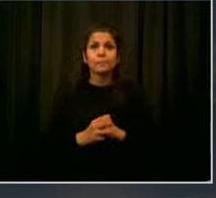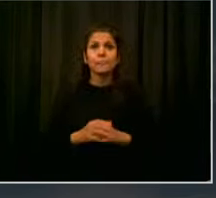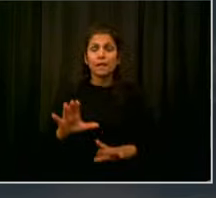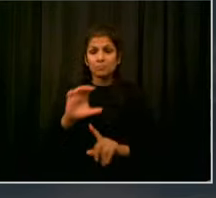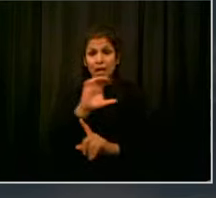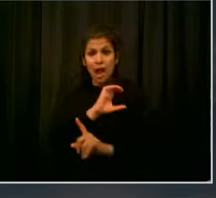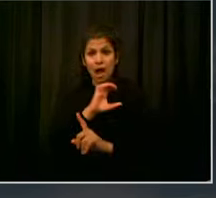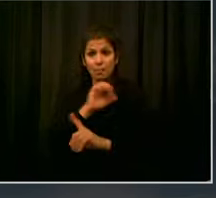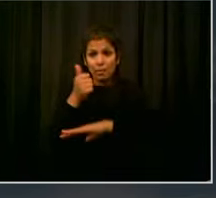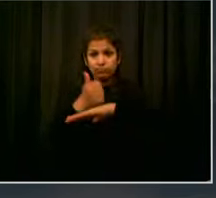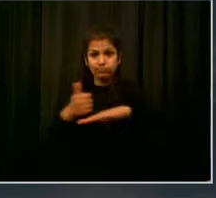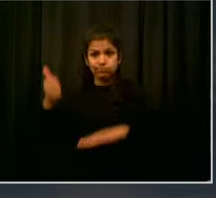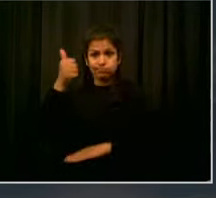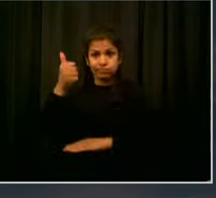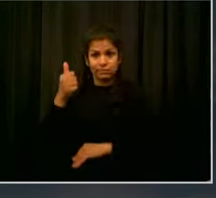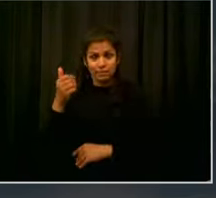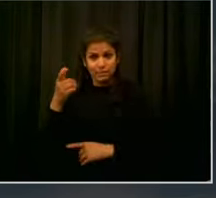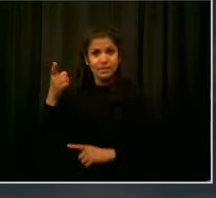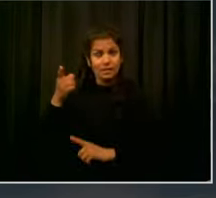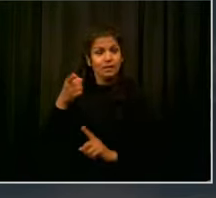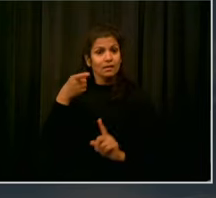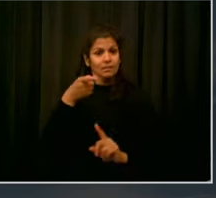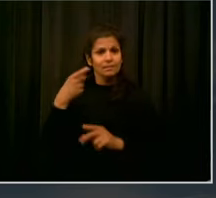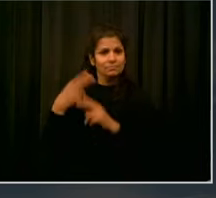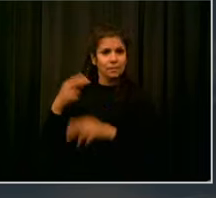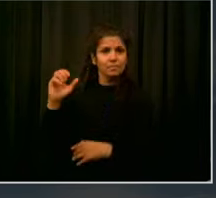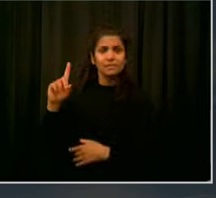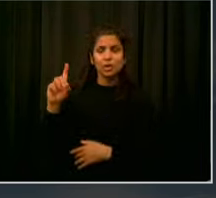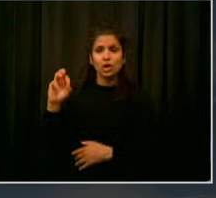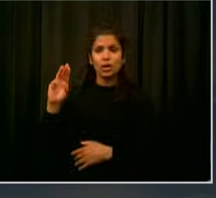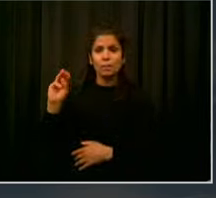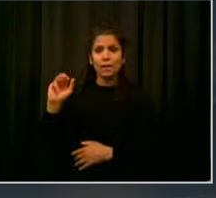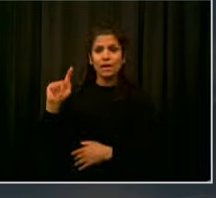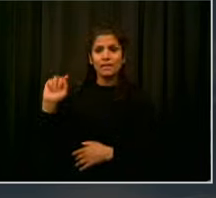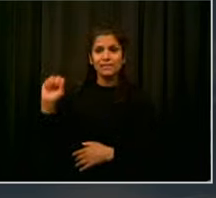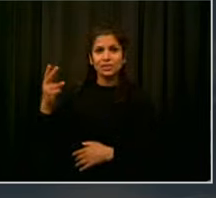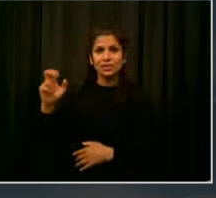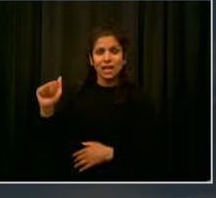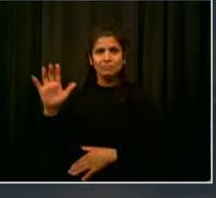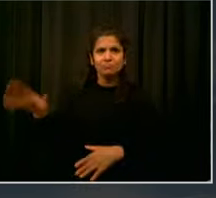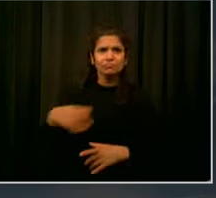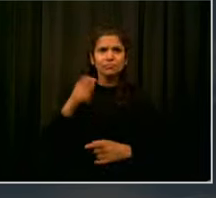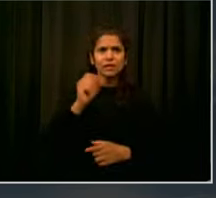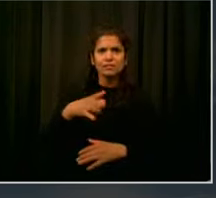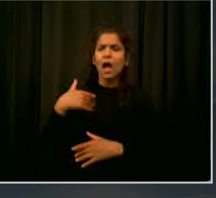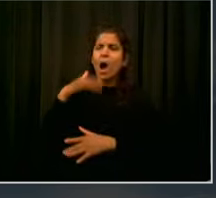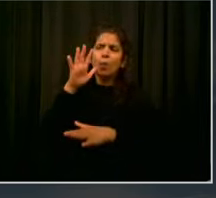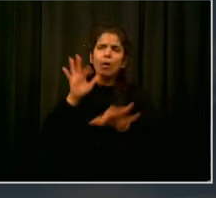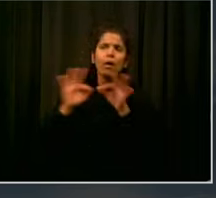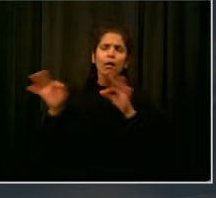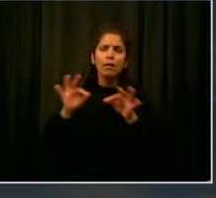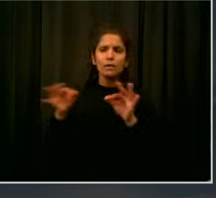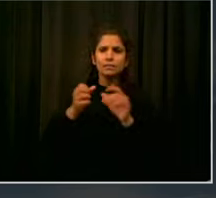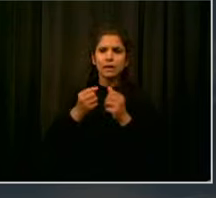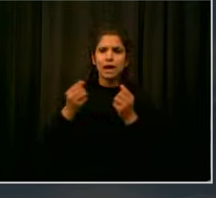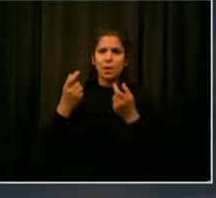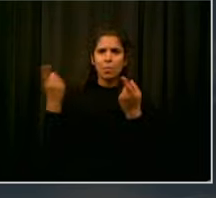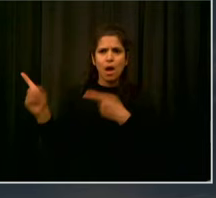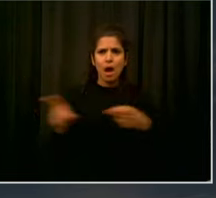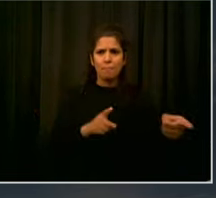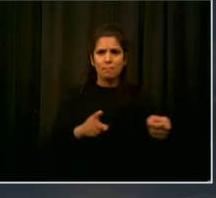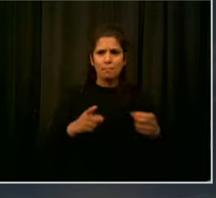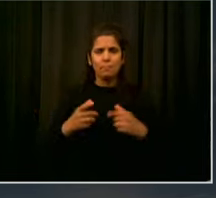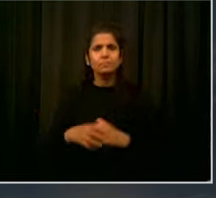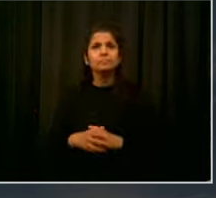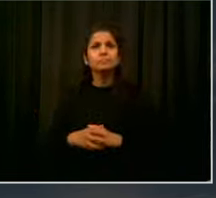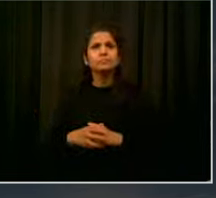question that I didn't hear was the summons versus arrest. You know, wherever appropriate, we issue summonses in lieu of arrest. We've